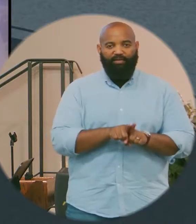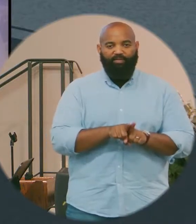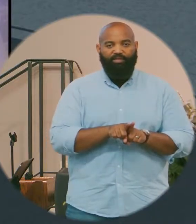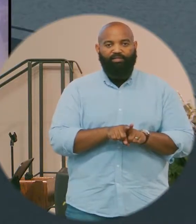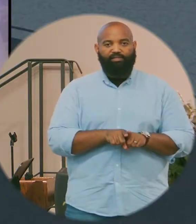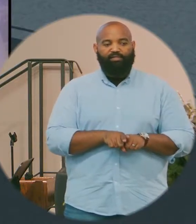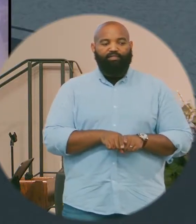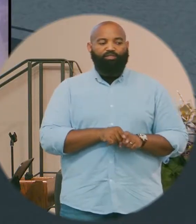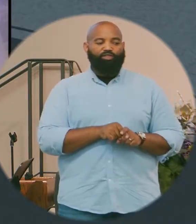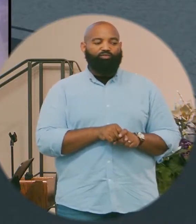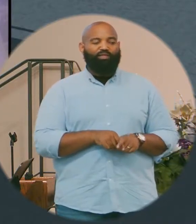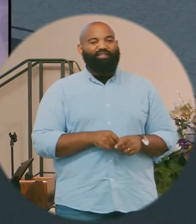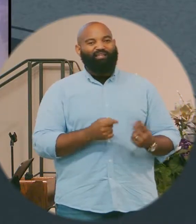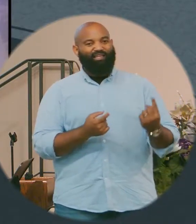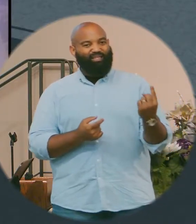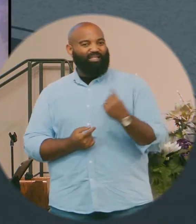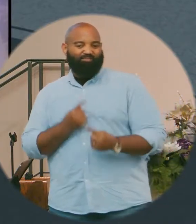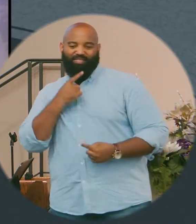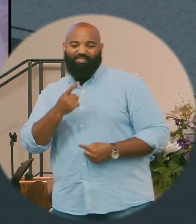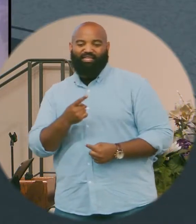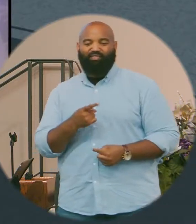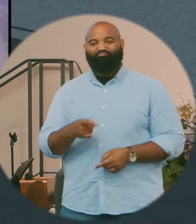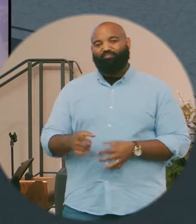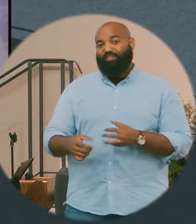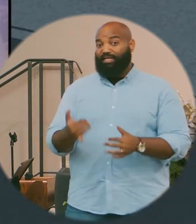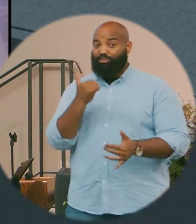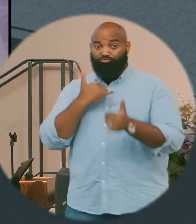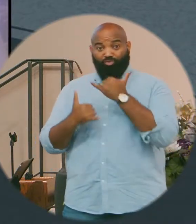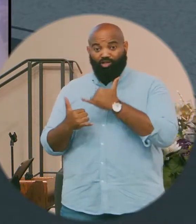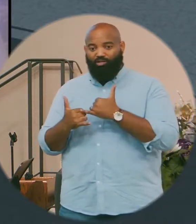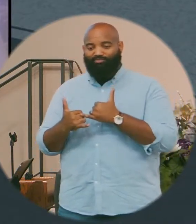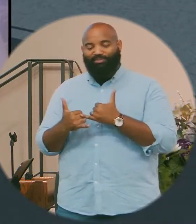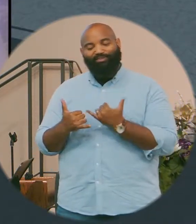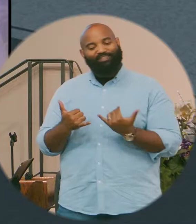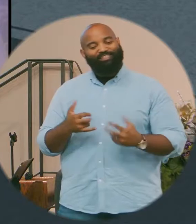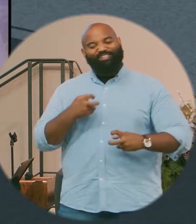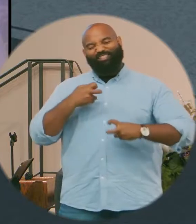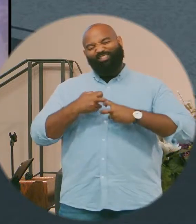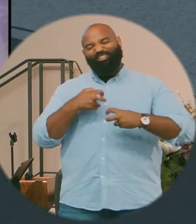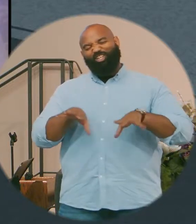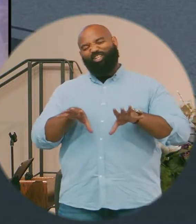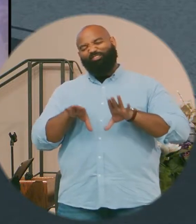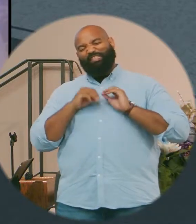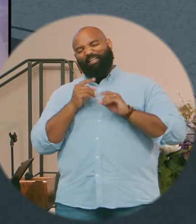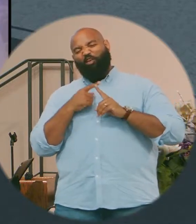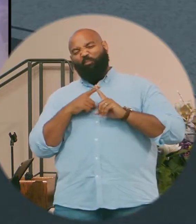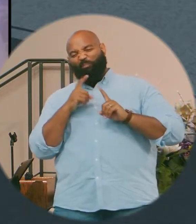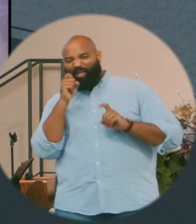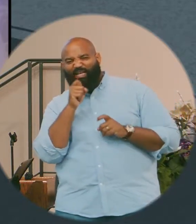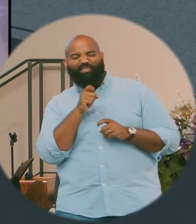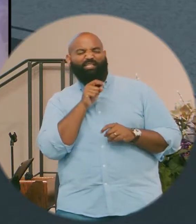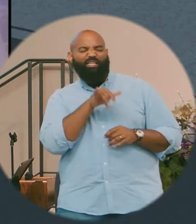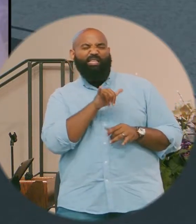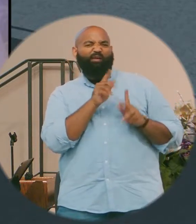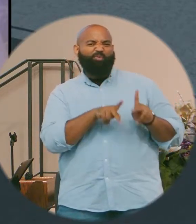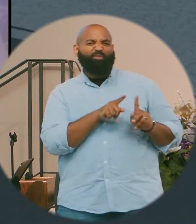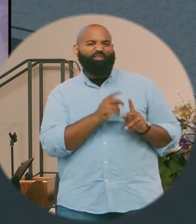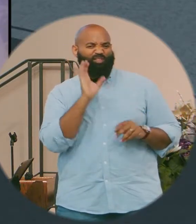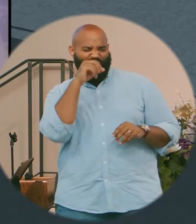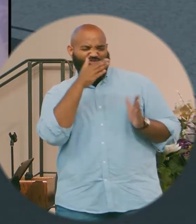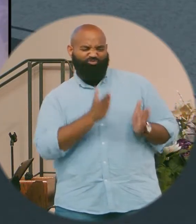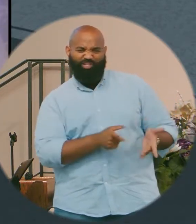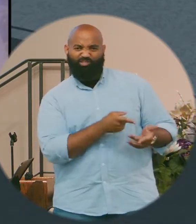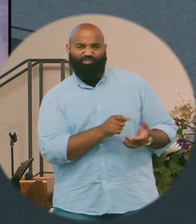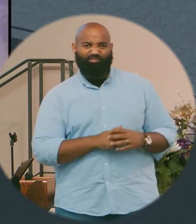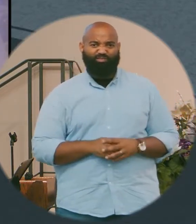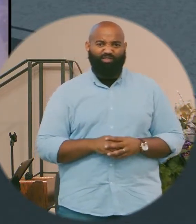post, you need to take that down because that's not a woman of God. I will receive that because I know she got my best interest at heart. I know she ain't been talking about